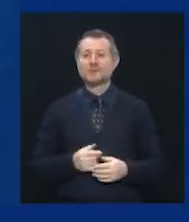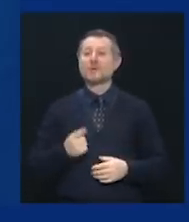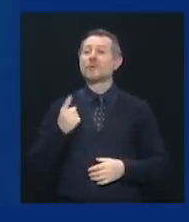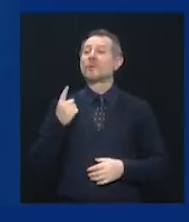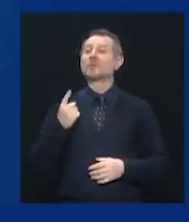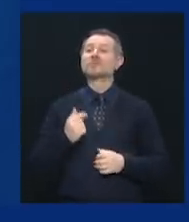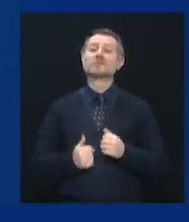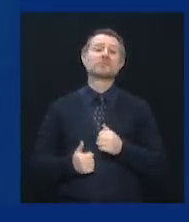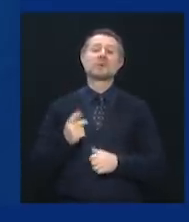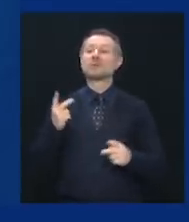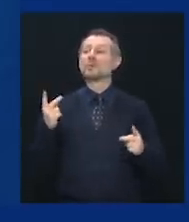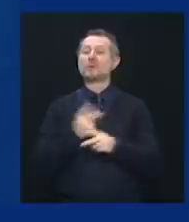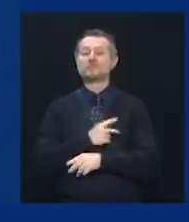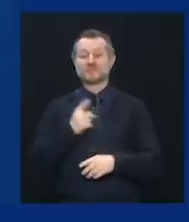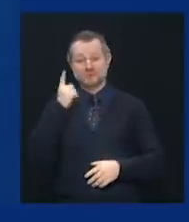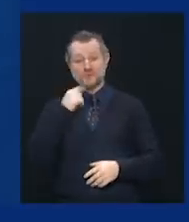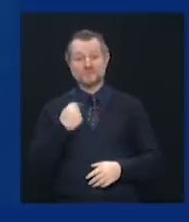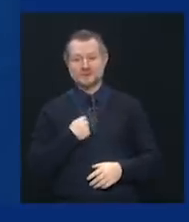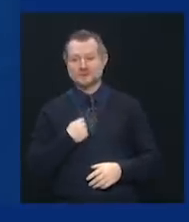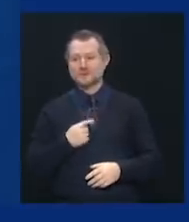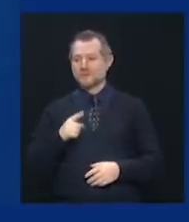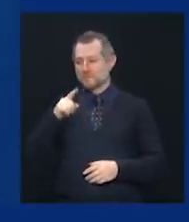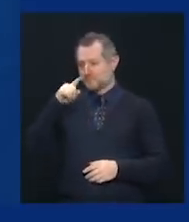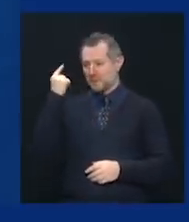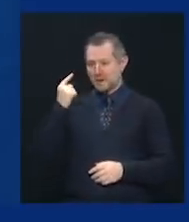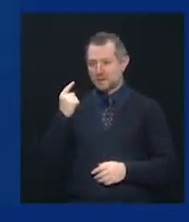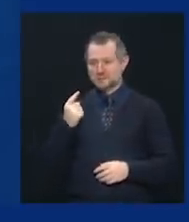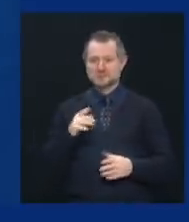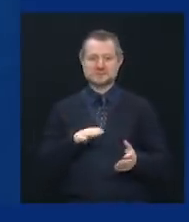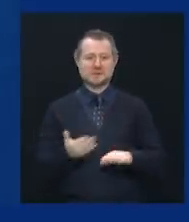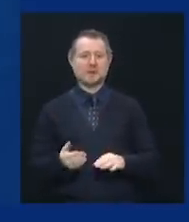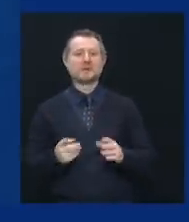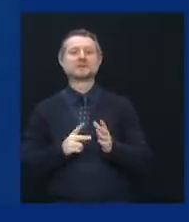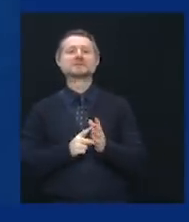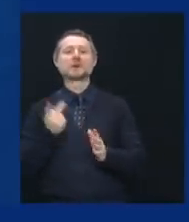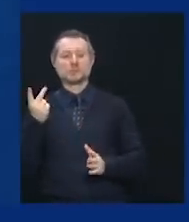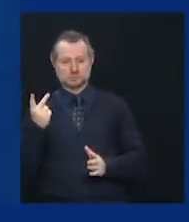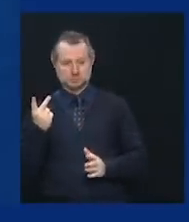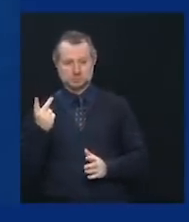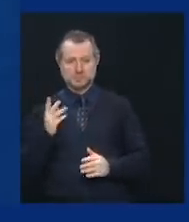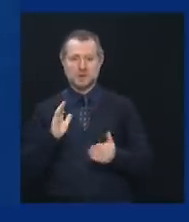me, blacks died at twice the rate of whites,